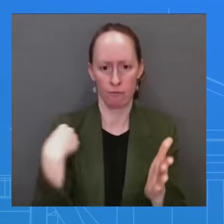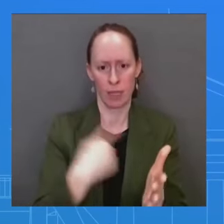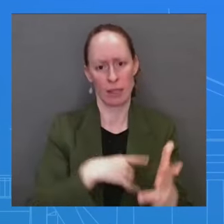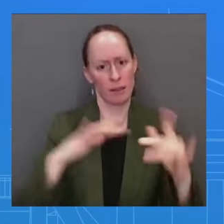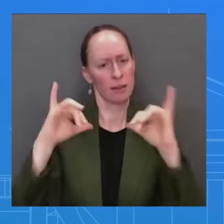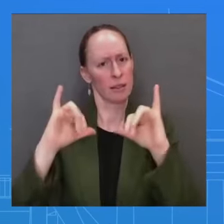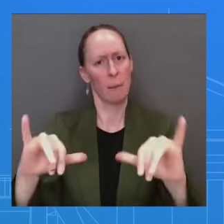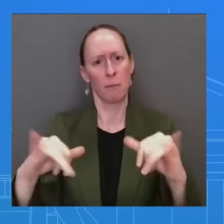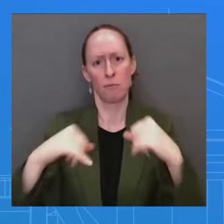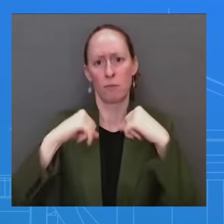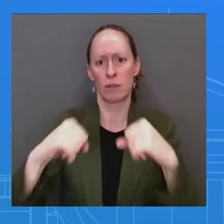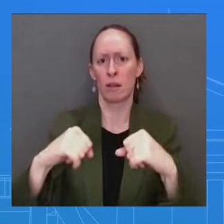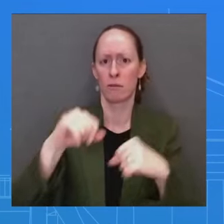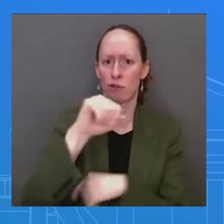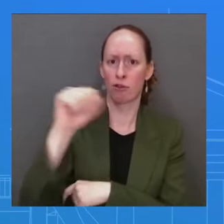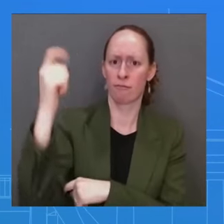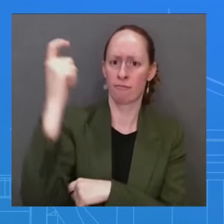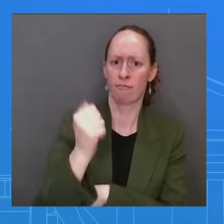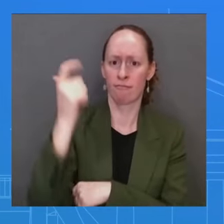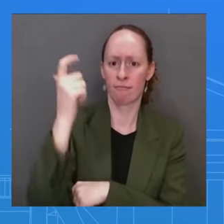year, the president standing up